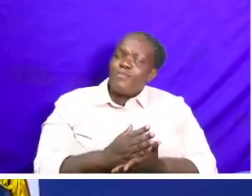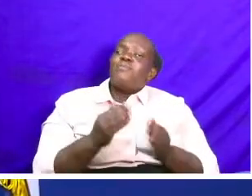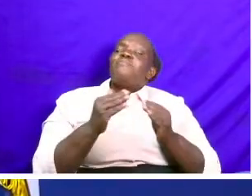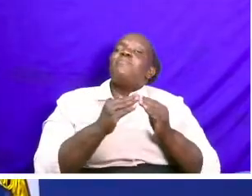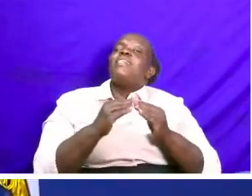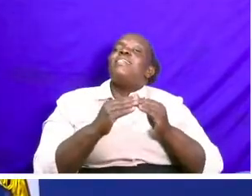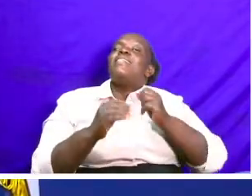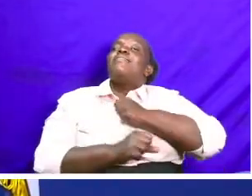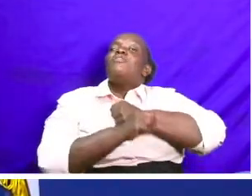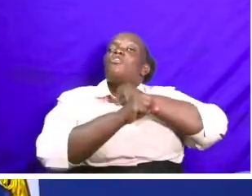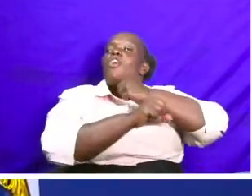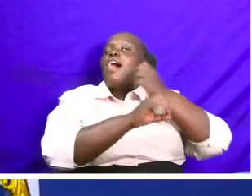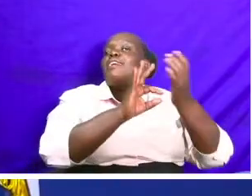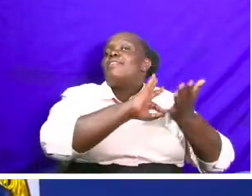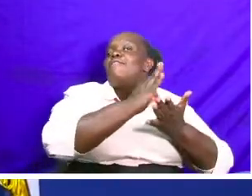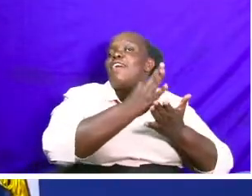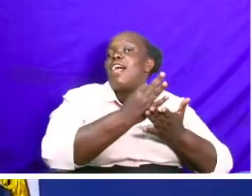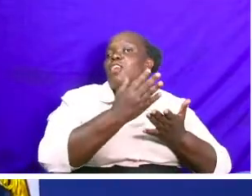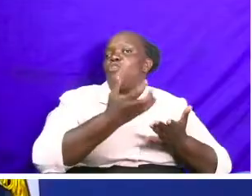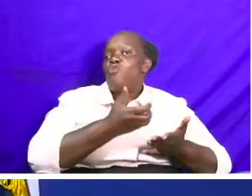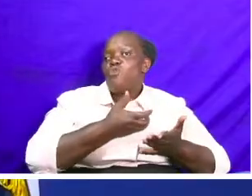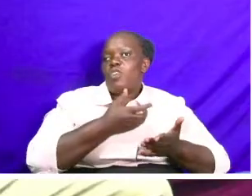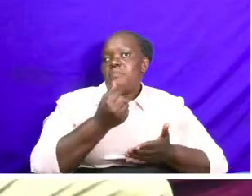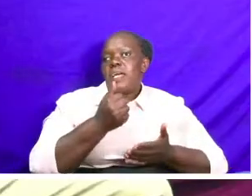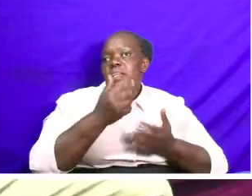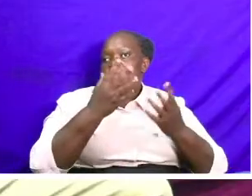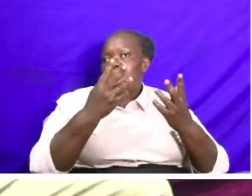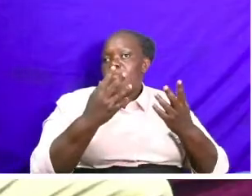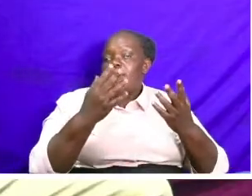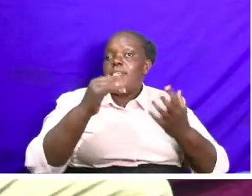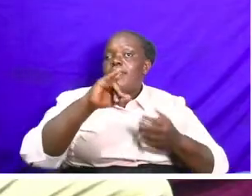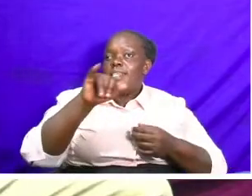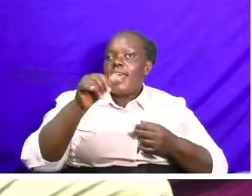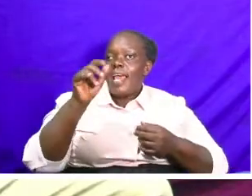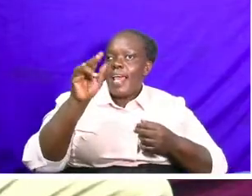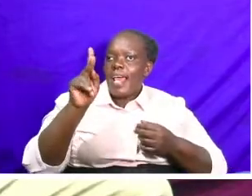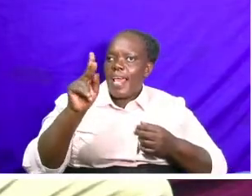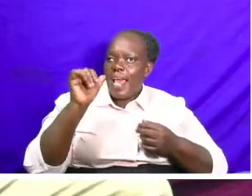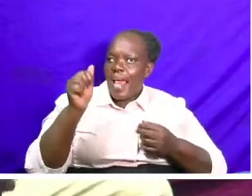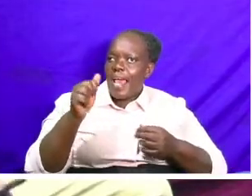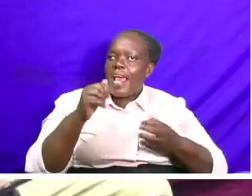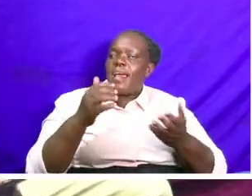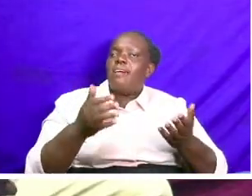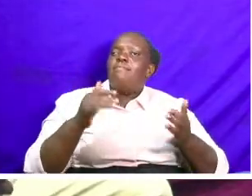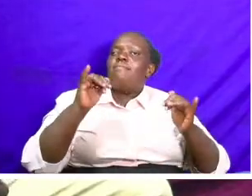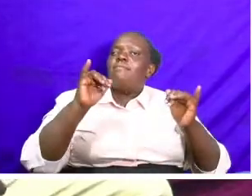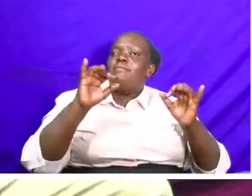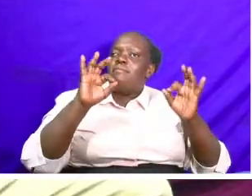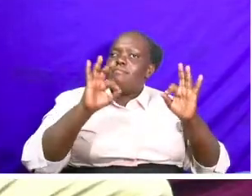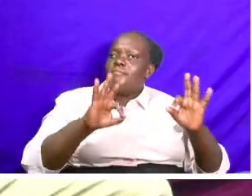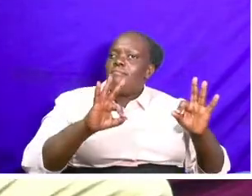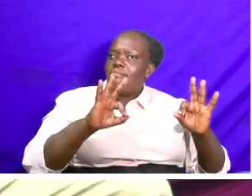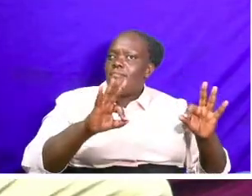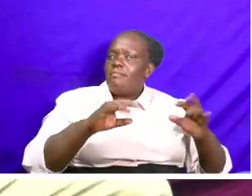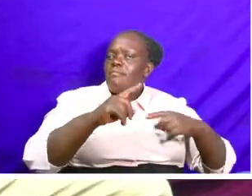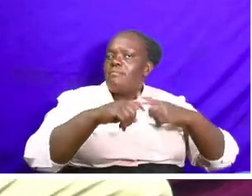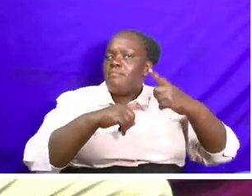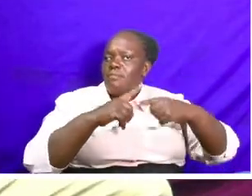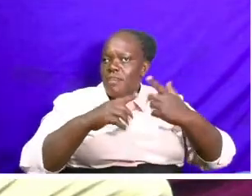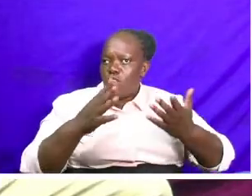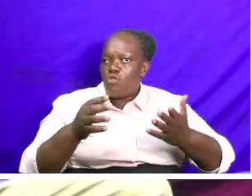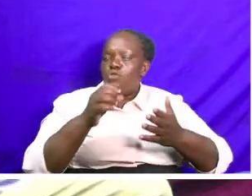can fund their initiatives. On the JKIA modernization procurement process, as earlier